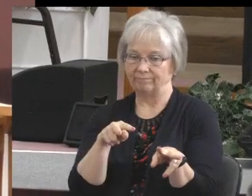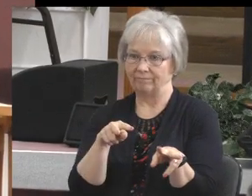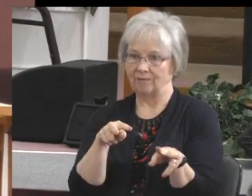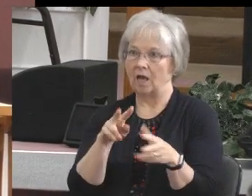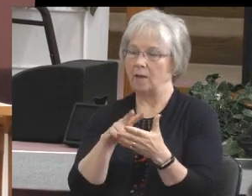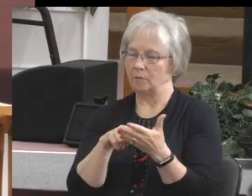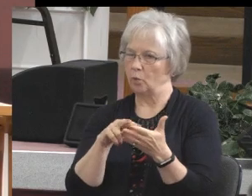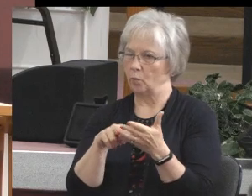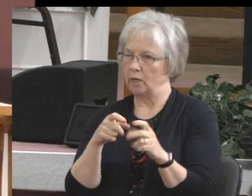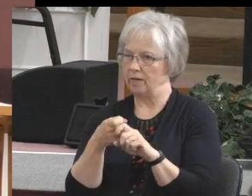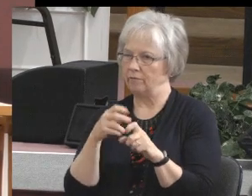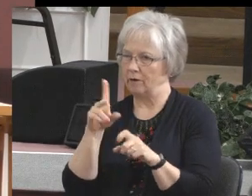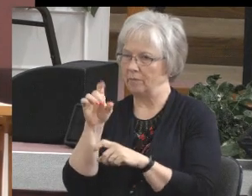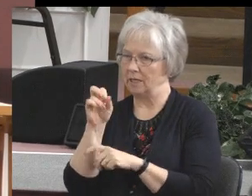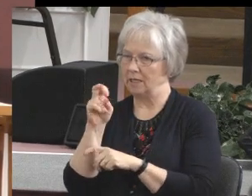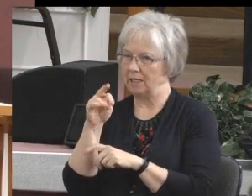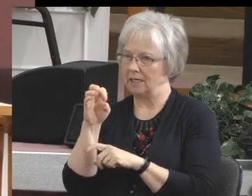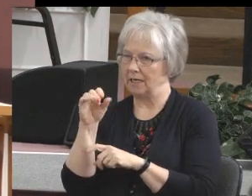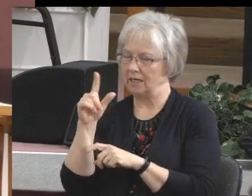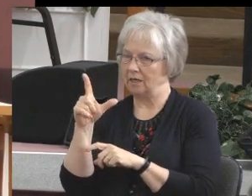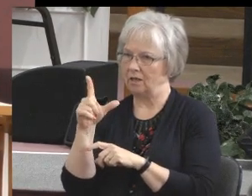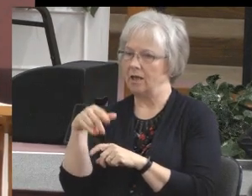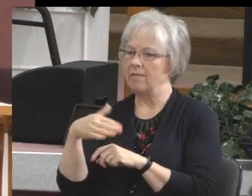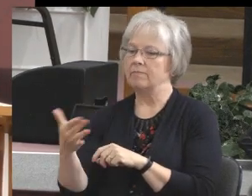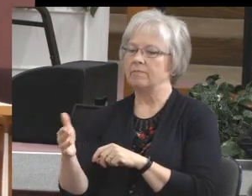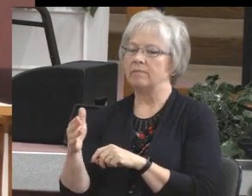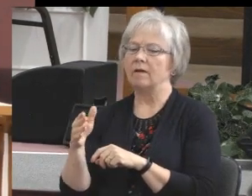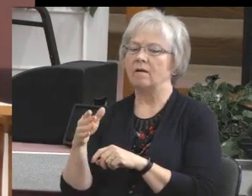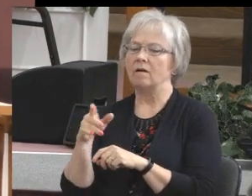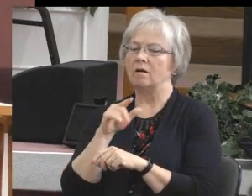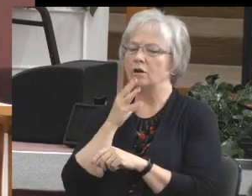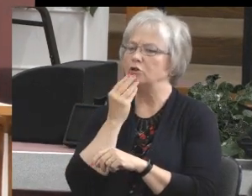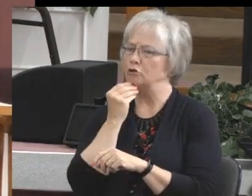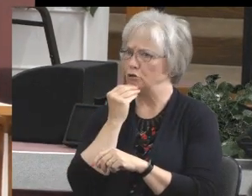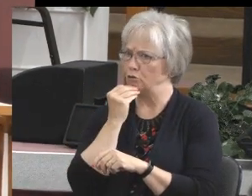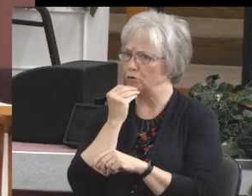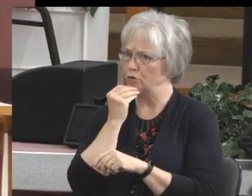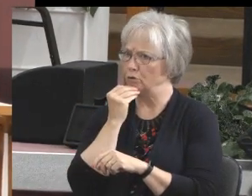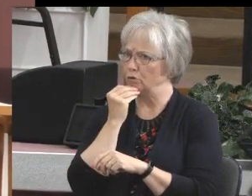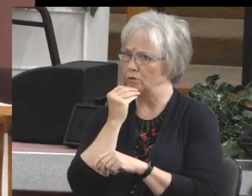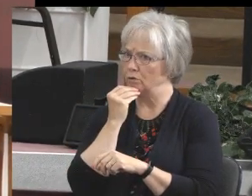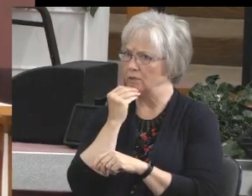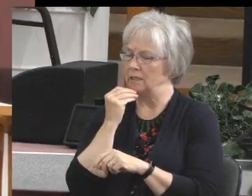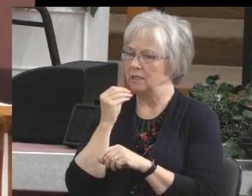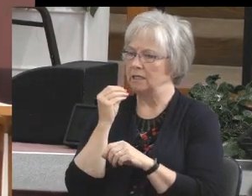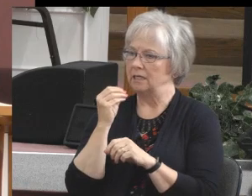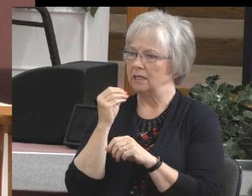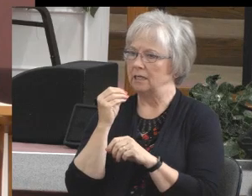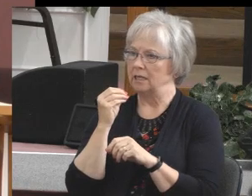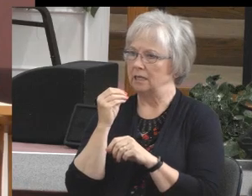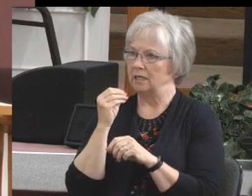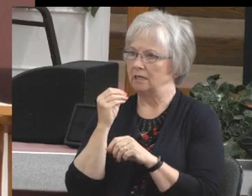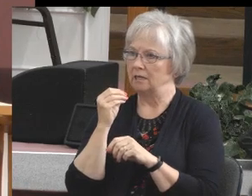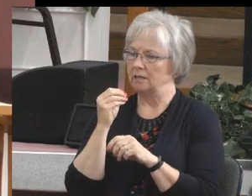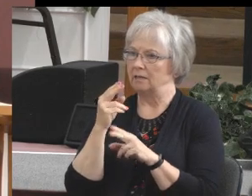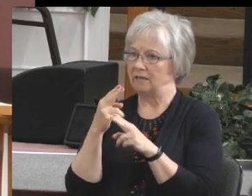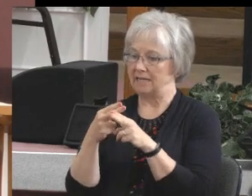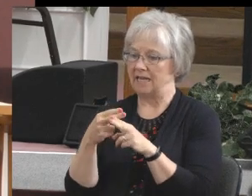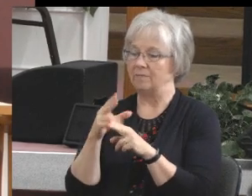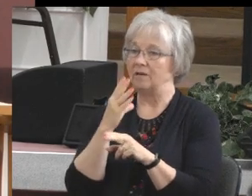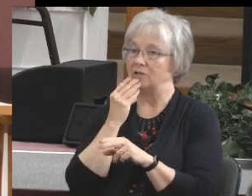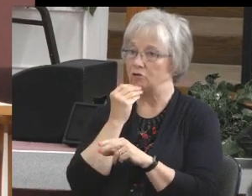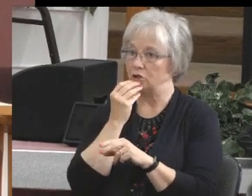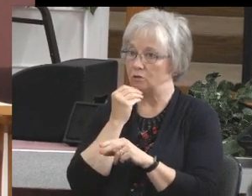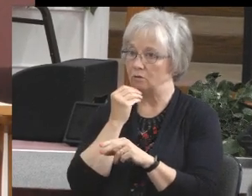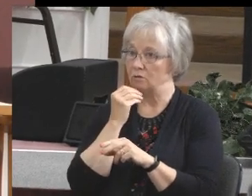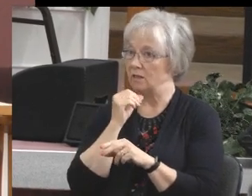Here's what the advisors to the king said. There are certain Jews. Immediately they identified them as Jews. Why? Because they wouldn't bow